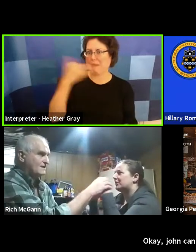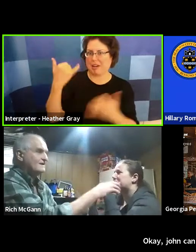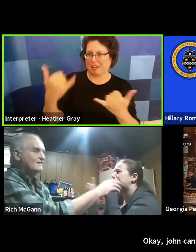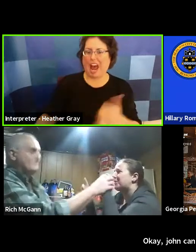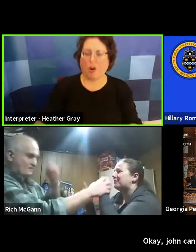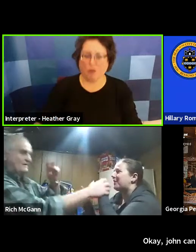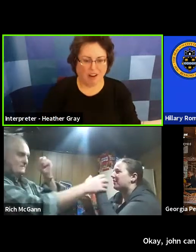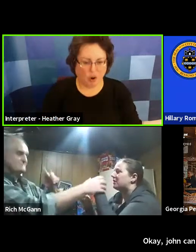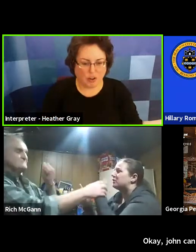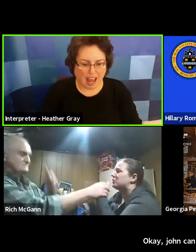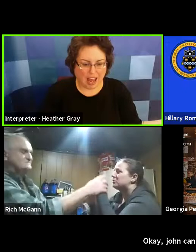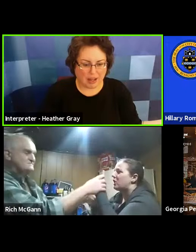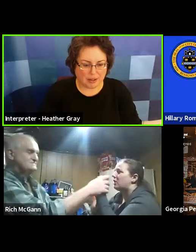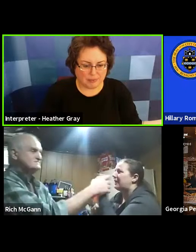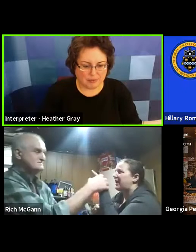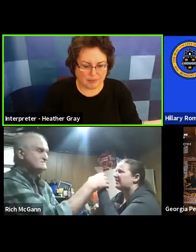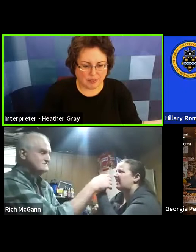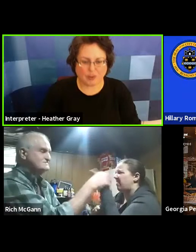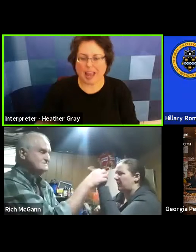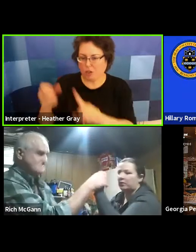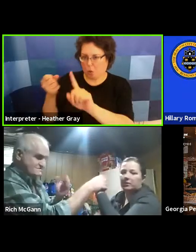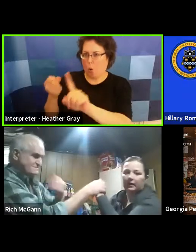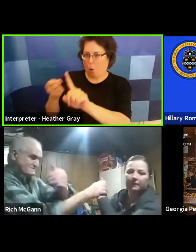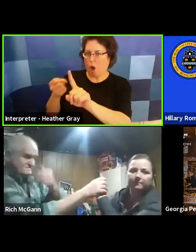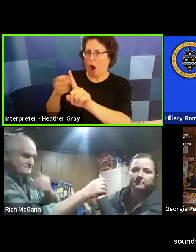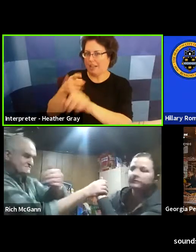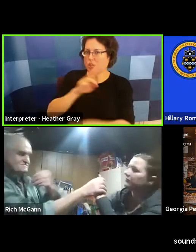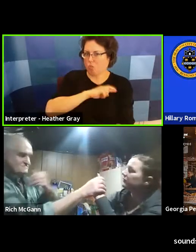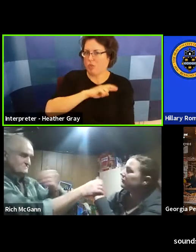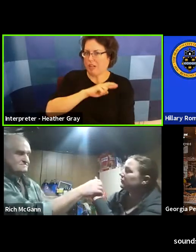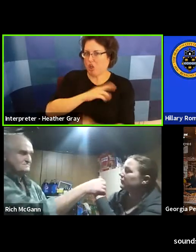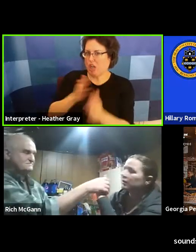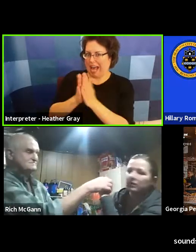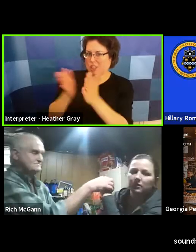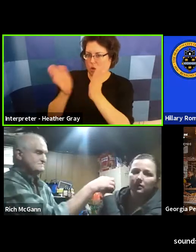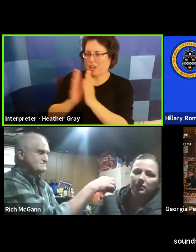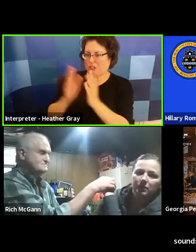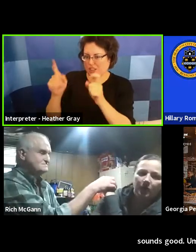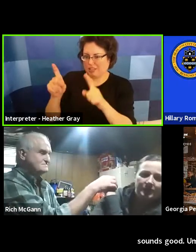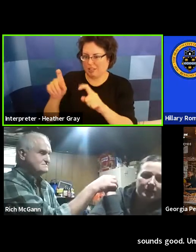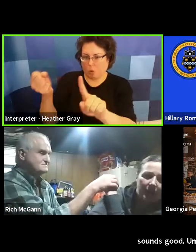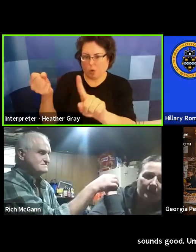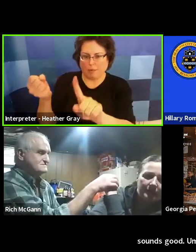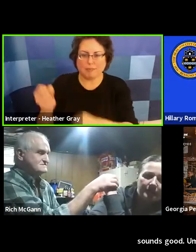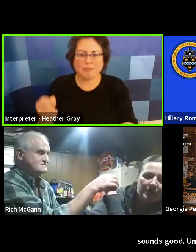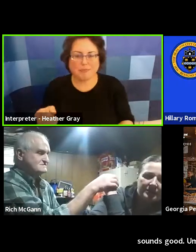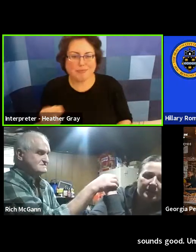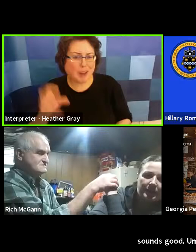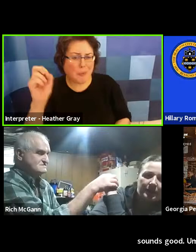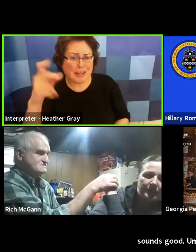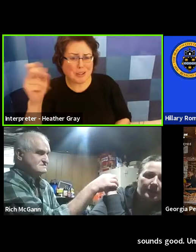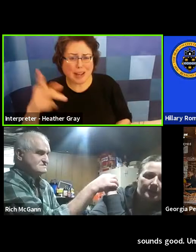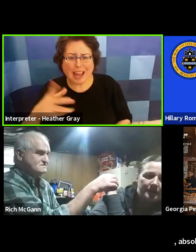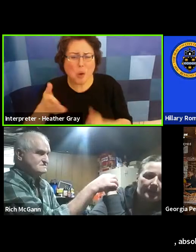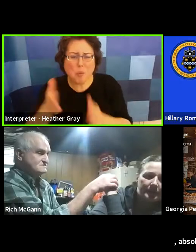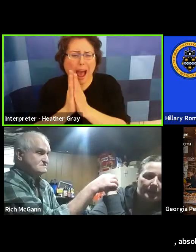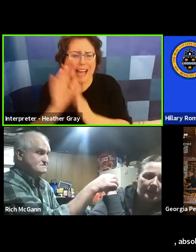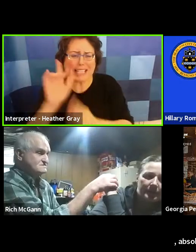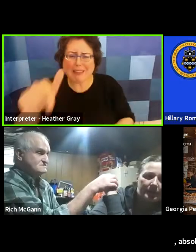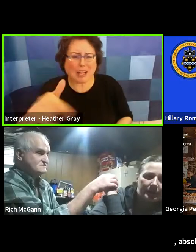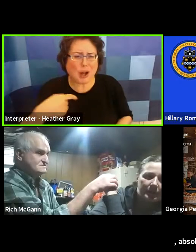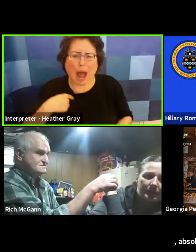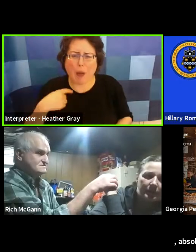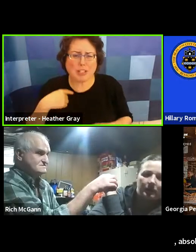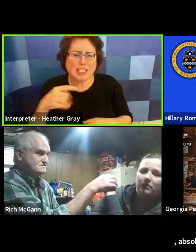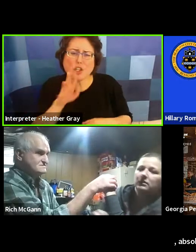good. If you could just hold 1 second, one of our members had a question. Sure, absolutely. Oh, it's okay. We'll ask later. Thank you.